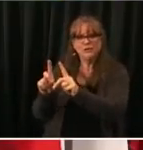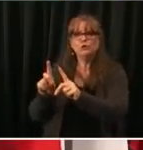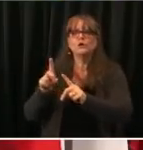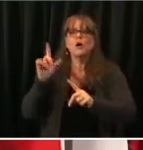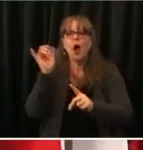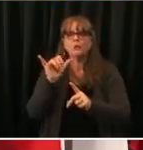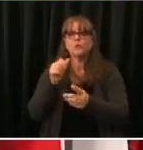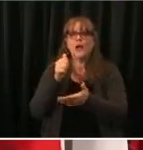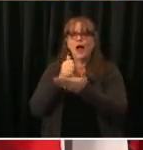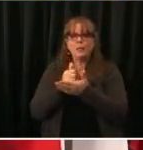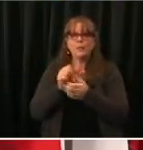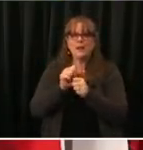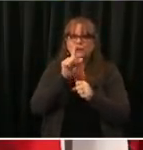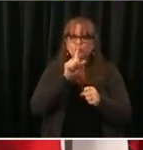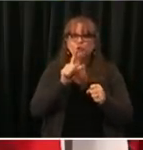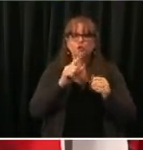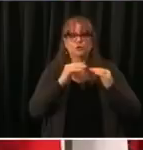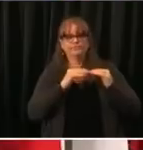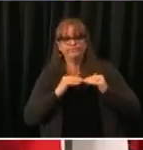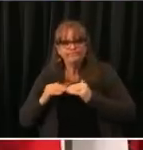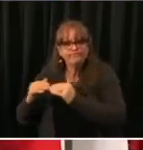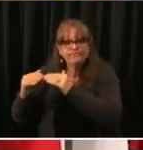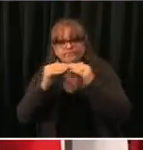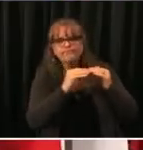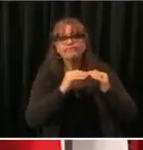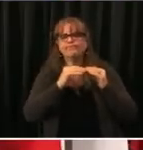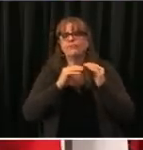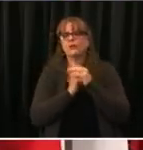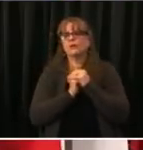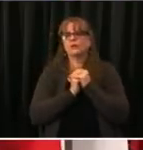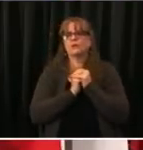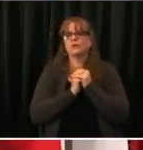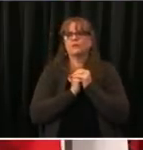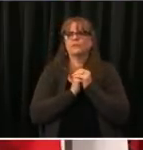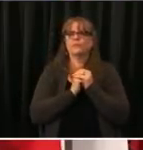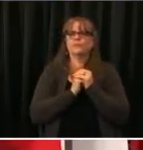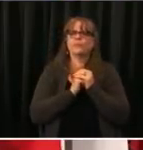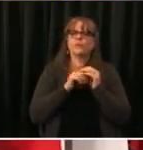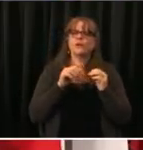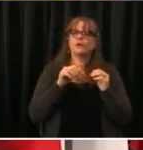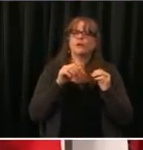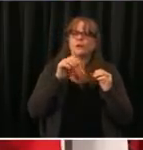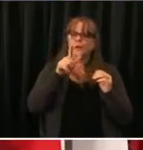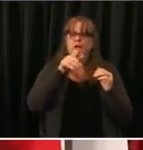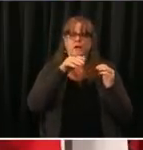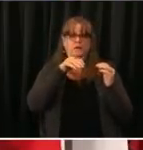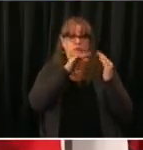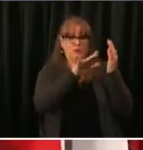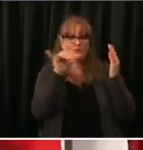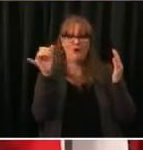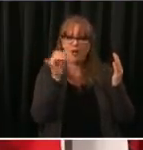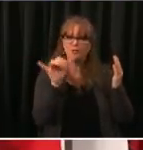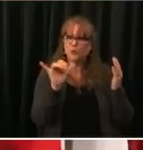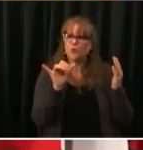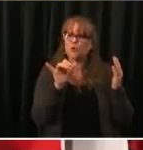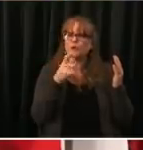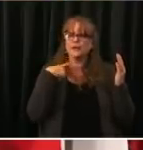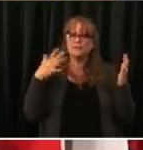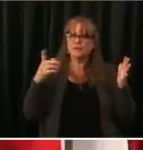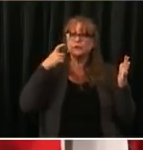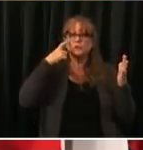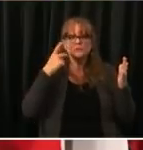society, including addressing the increase in gender disparities in the workforce, as many women